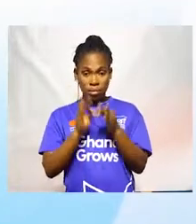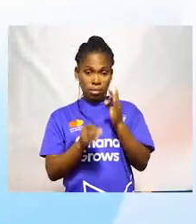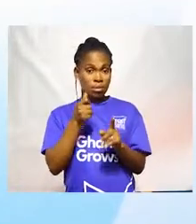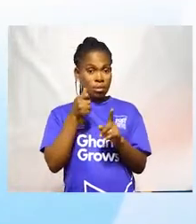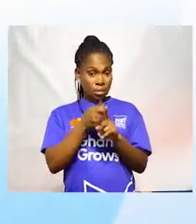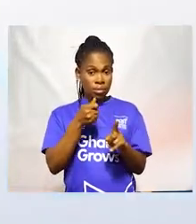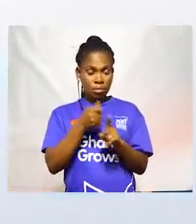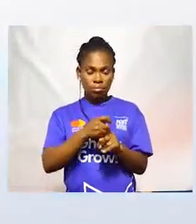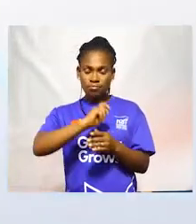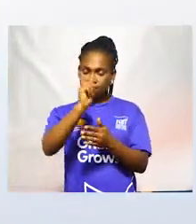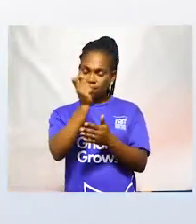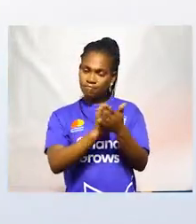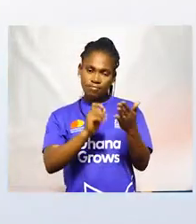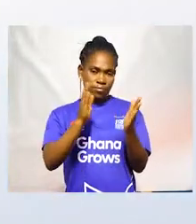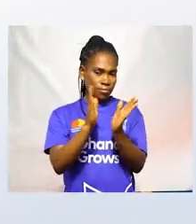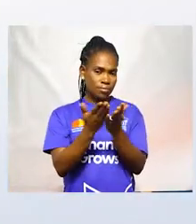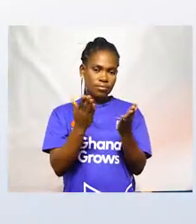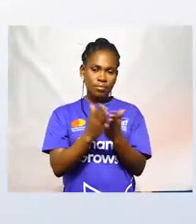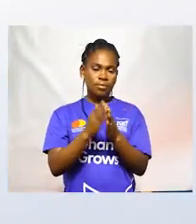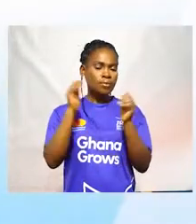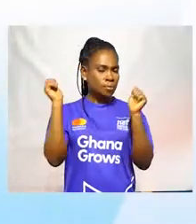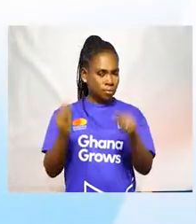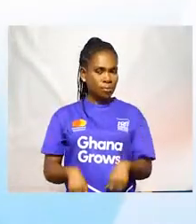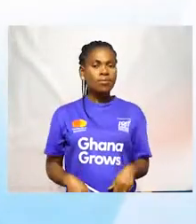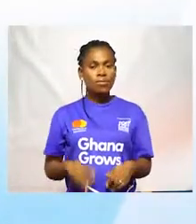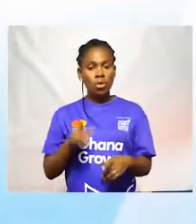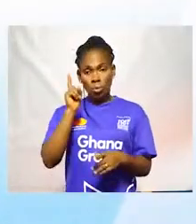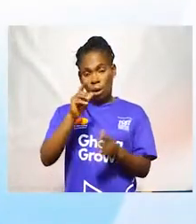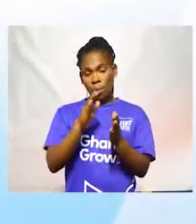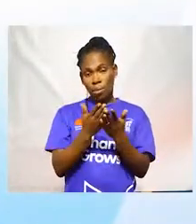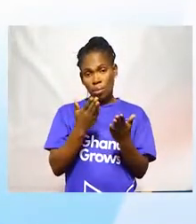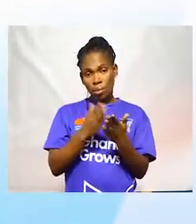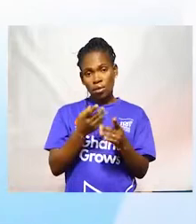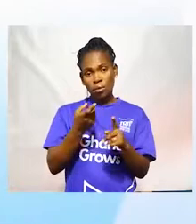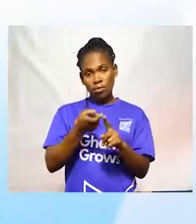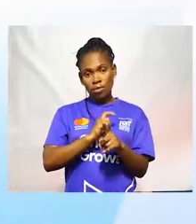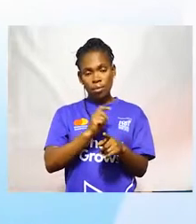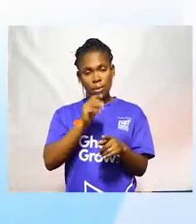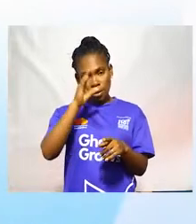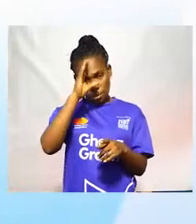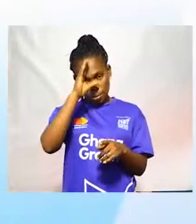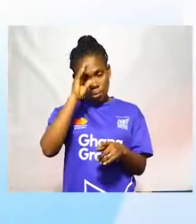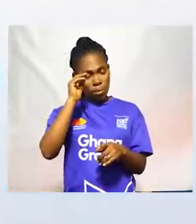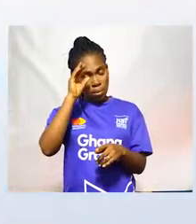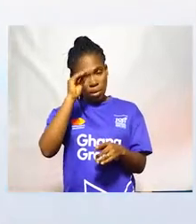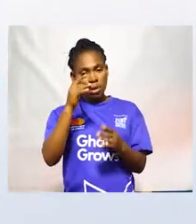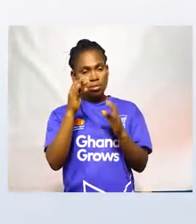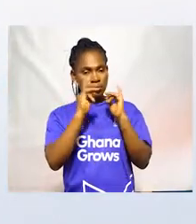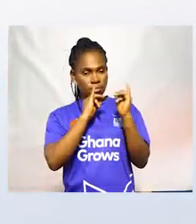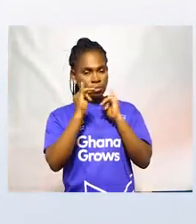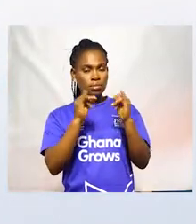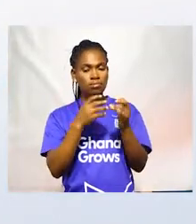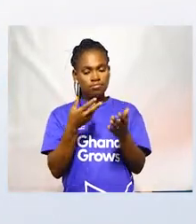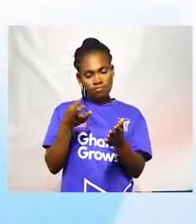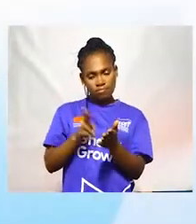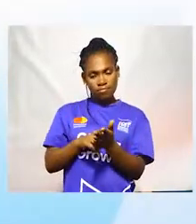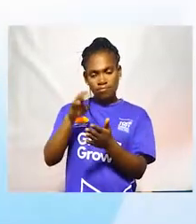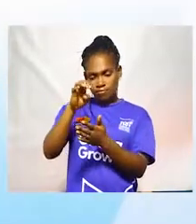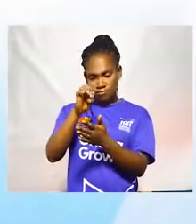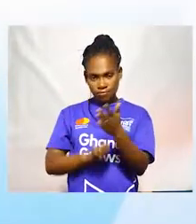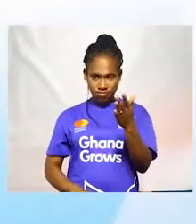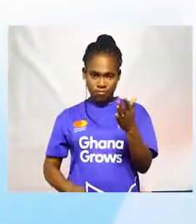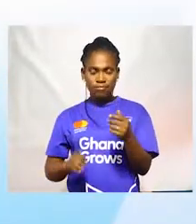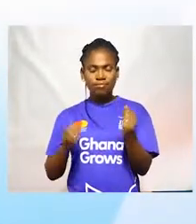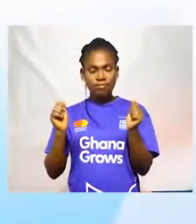book. Amazing. No time. I wrote one book, one of our books. I wrote it from Johannesburg to Accra. By the time I reached Accra, I was finished. Wow. I was done. The more you know, the